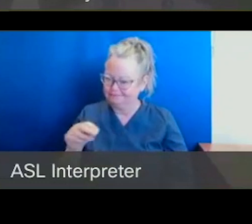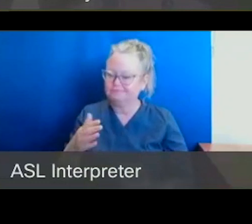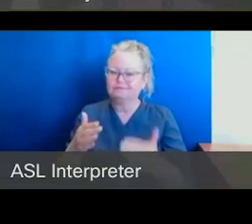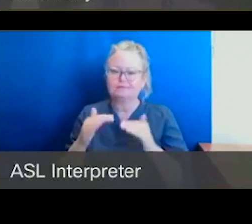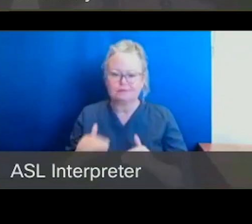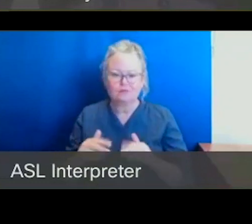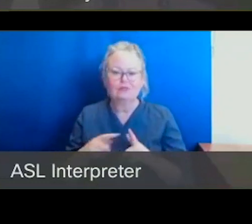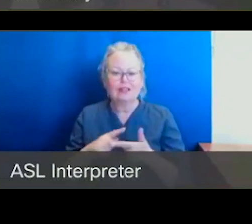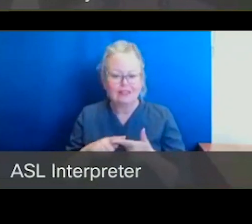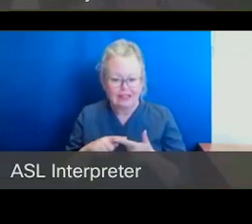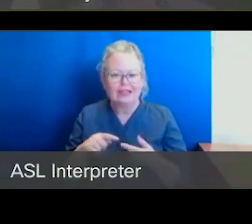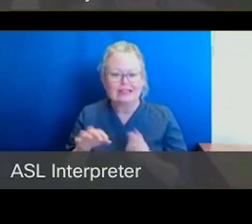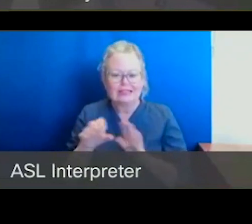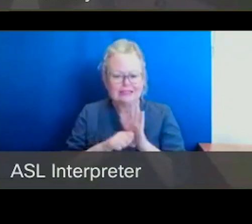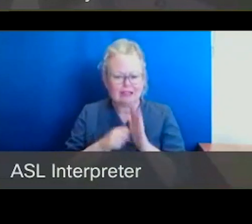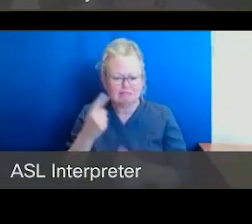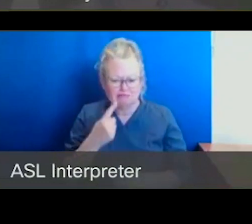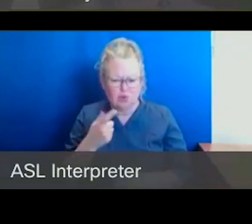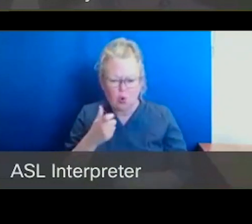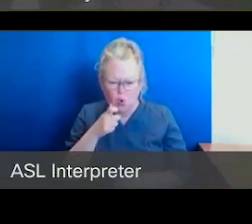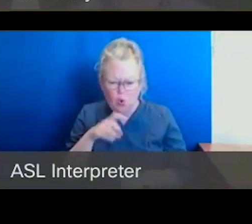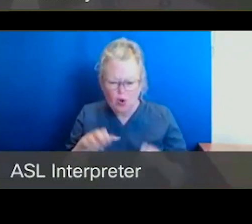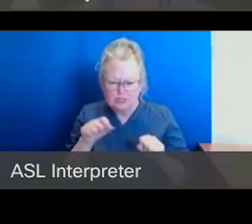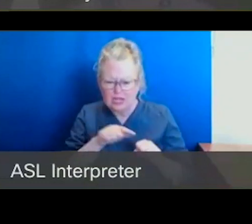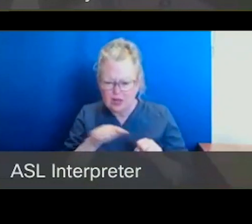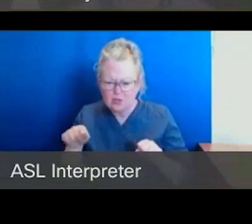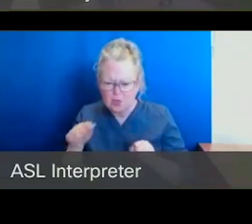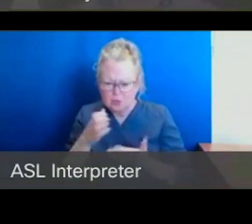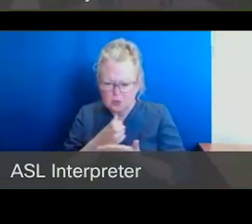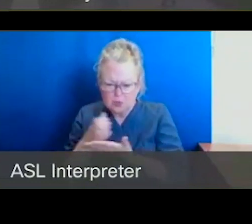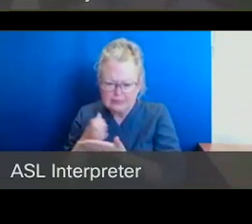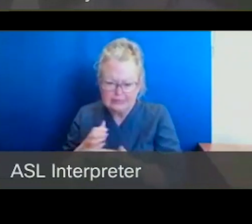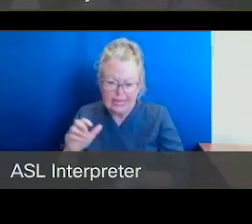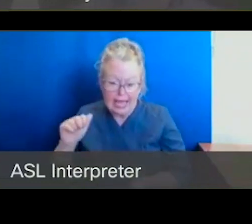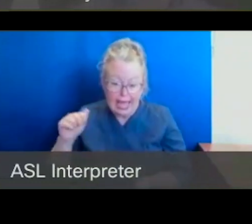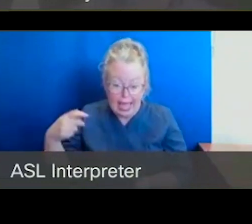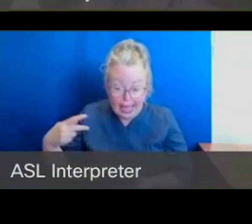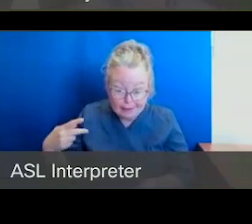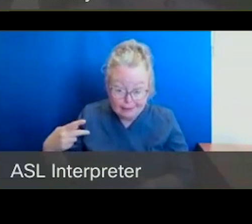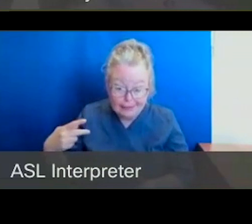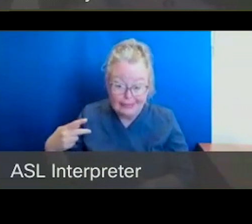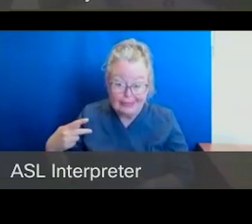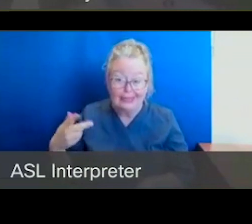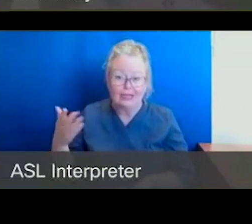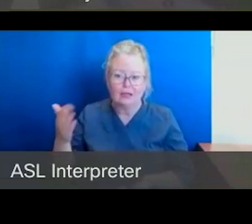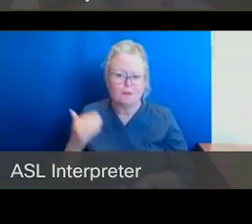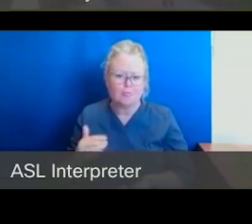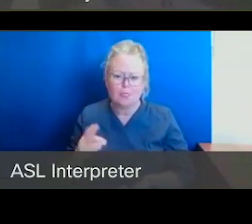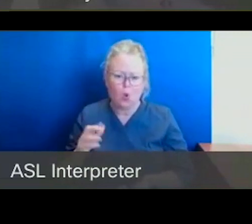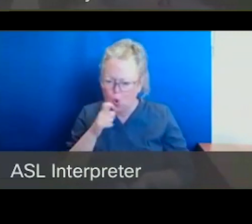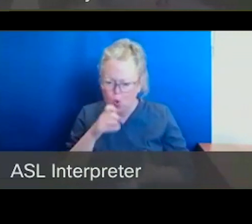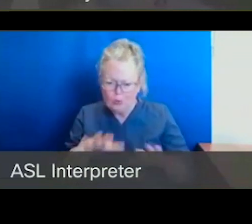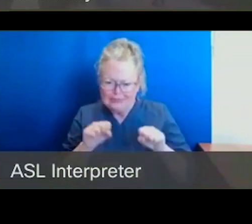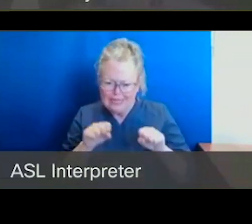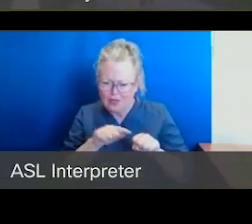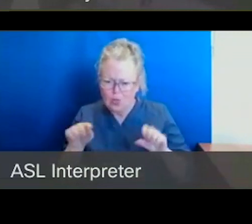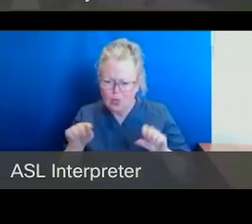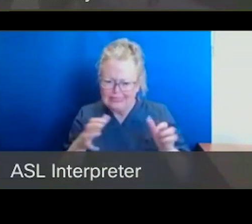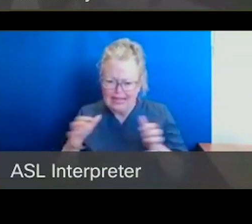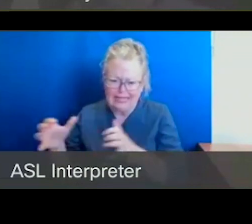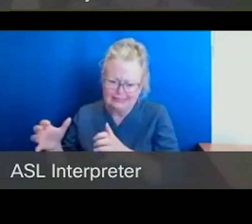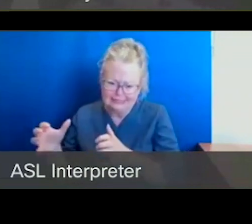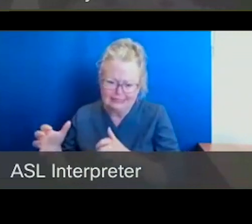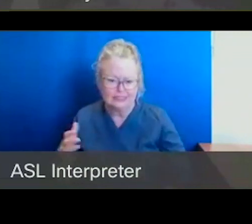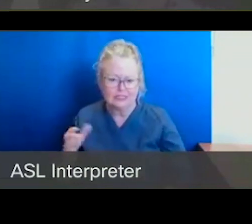courses. Was it the same students who were taking IB or AP, or were they attracting a different group of students? So that would be